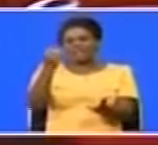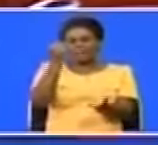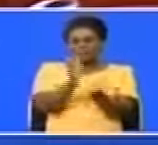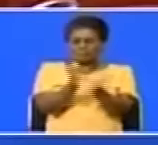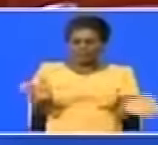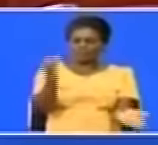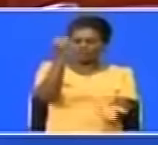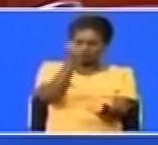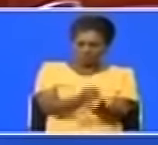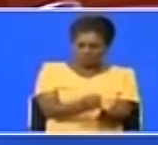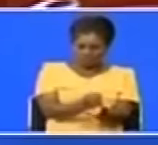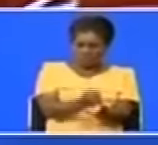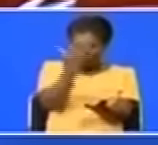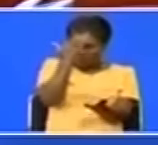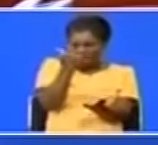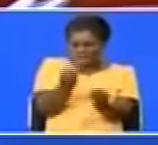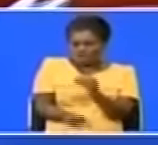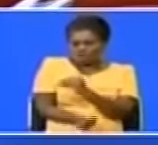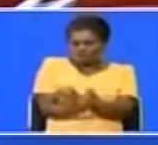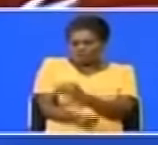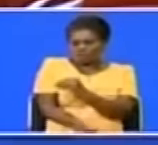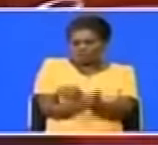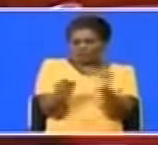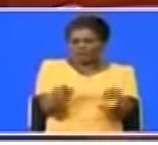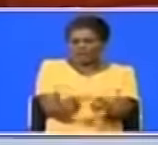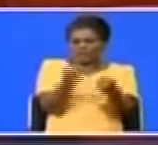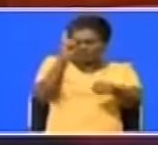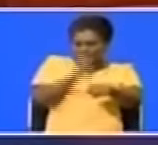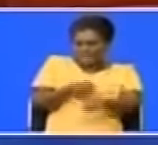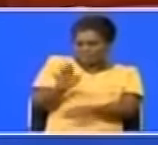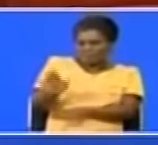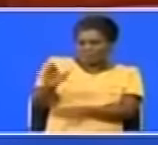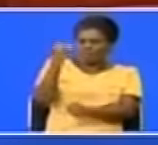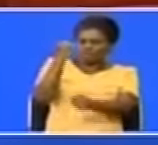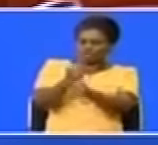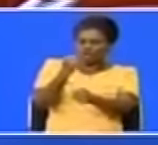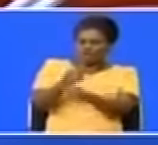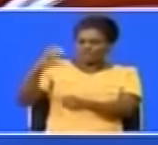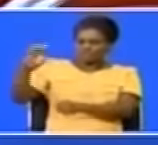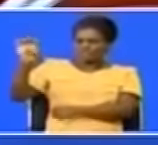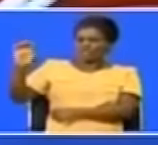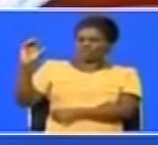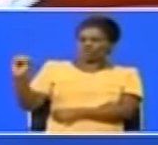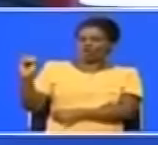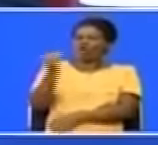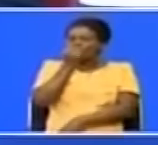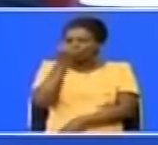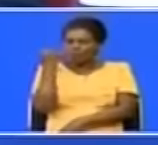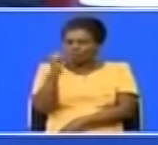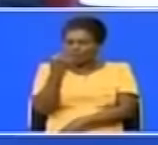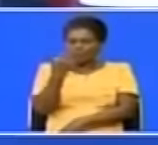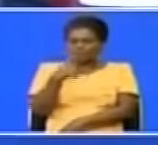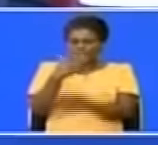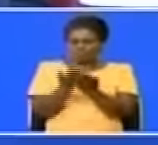office since the fraudulent transaction took place during his tenure as the chief executive officer. I want to